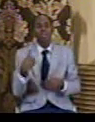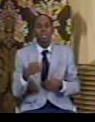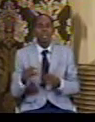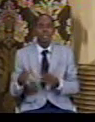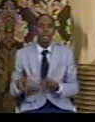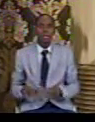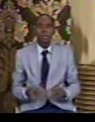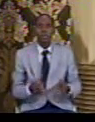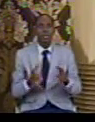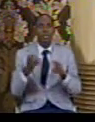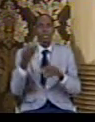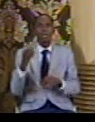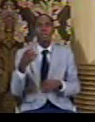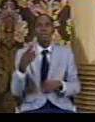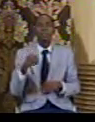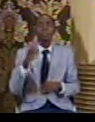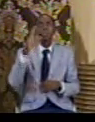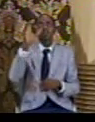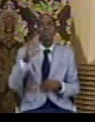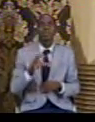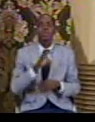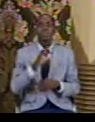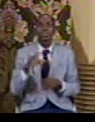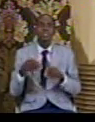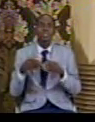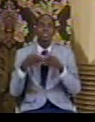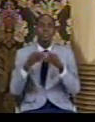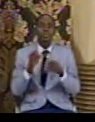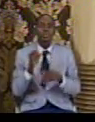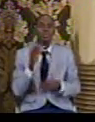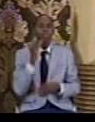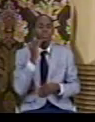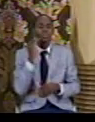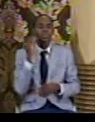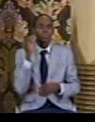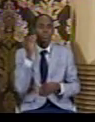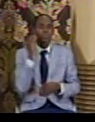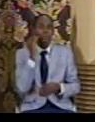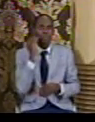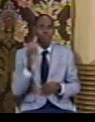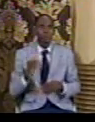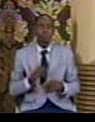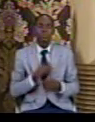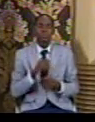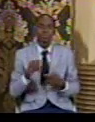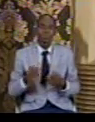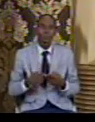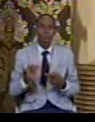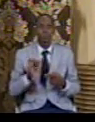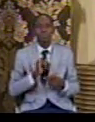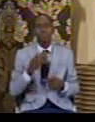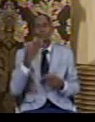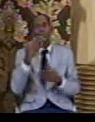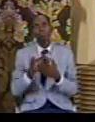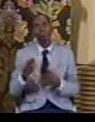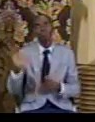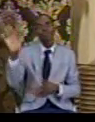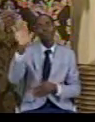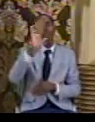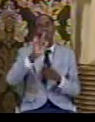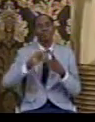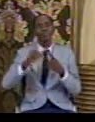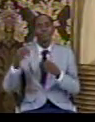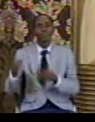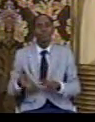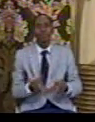the way of the cross. Then I bid farewell to the